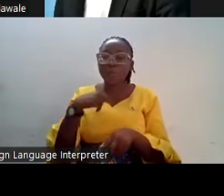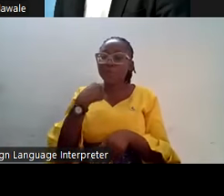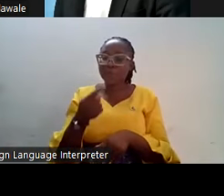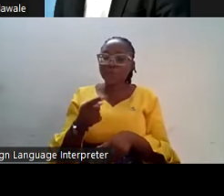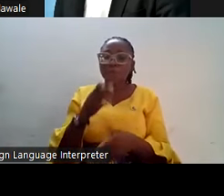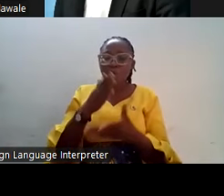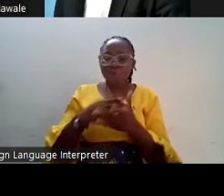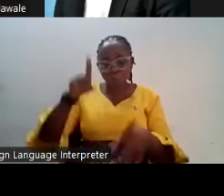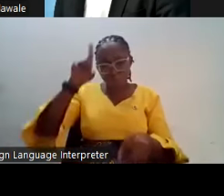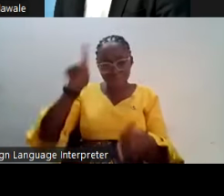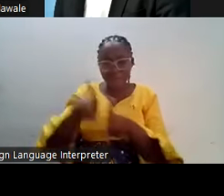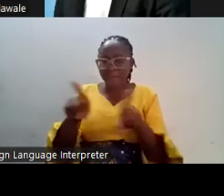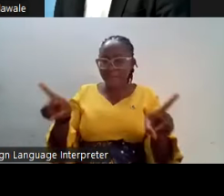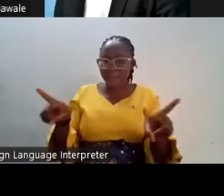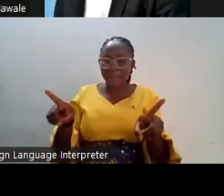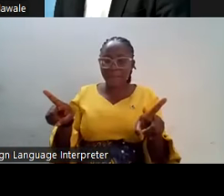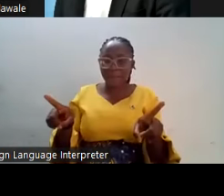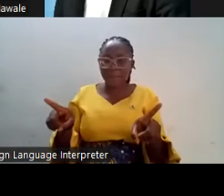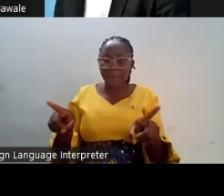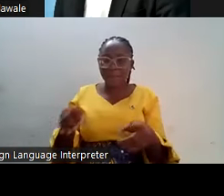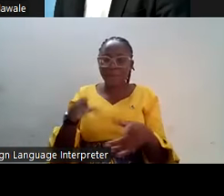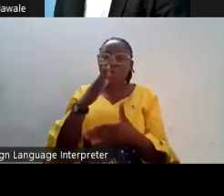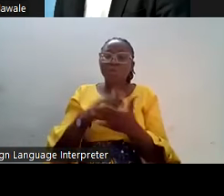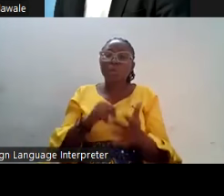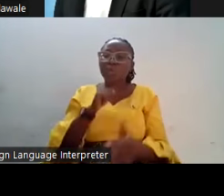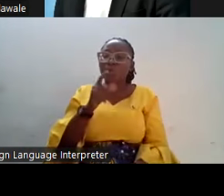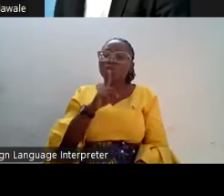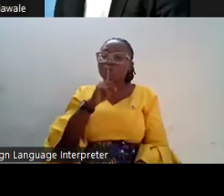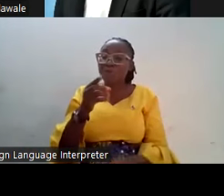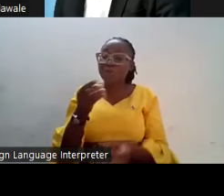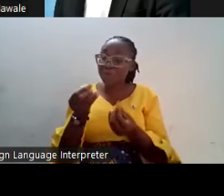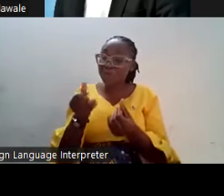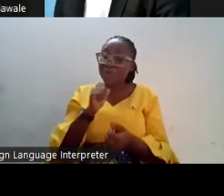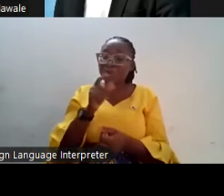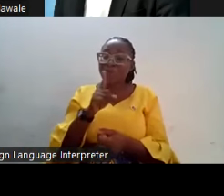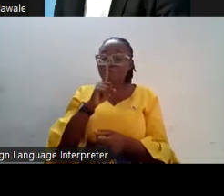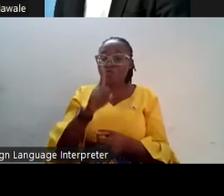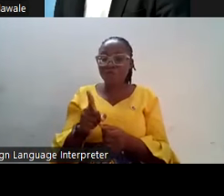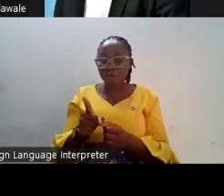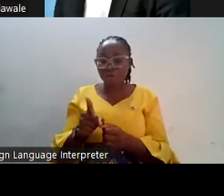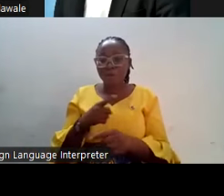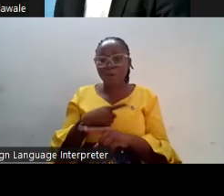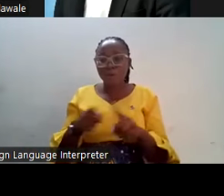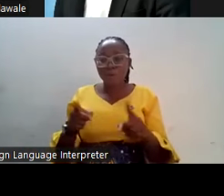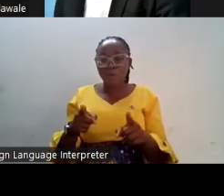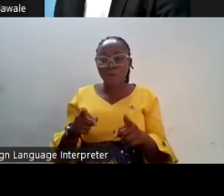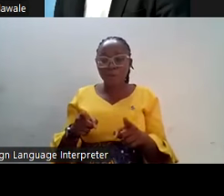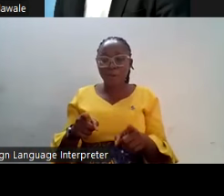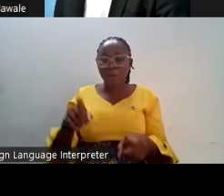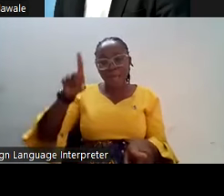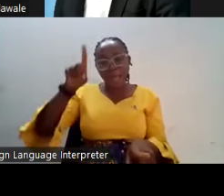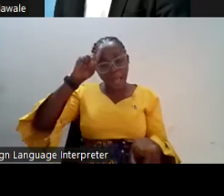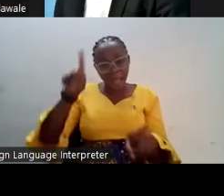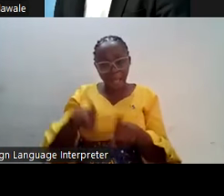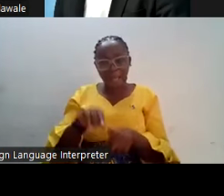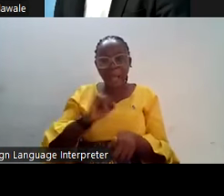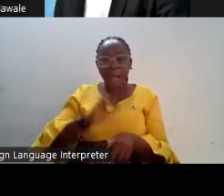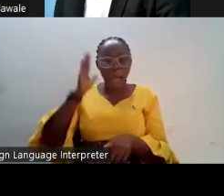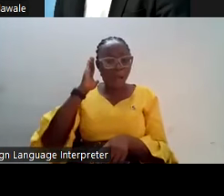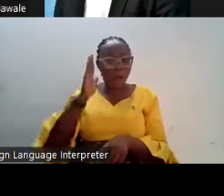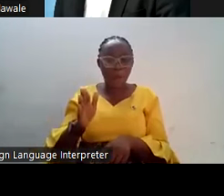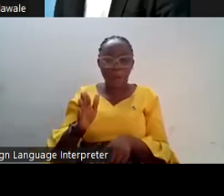disagreeing, and then some not sure, few not sure, and few disagreeing. But agree, I would err on the side